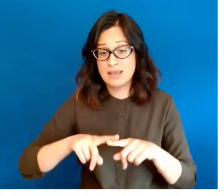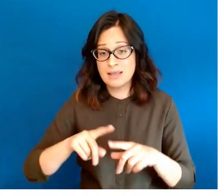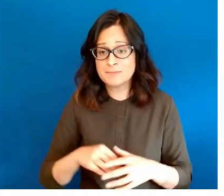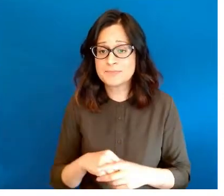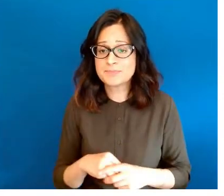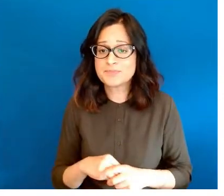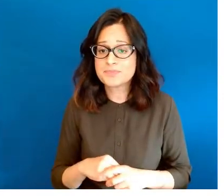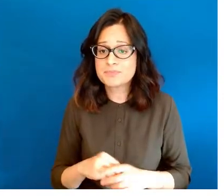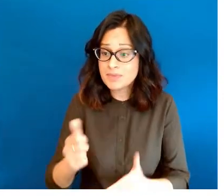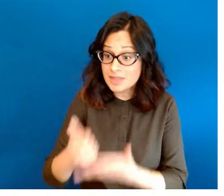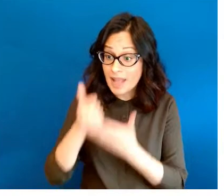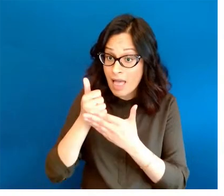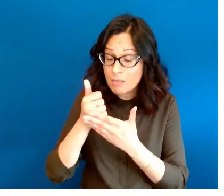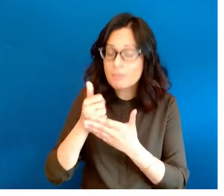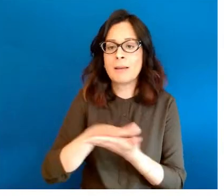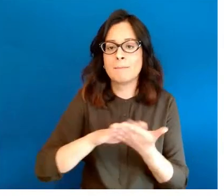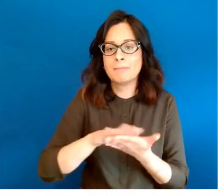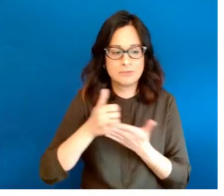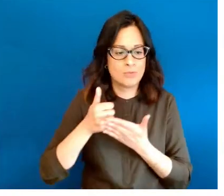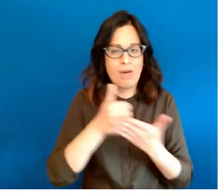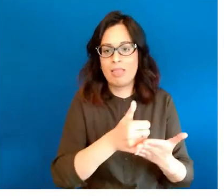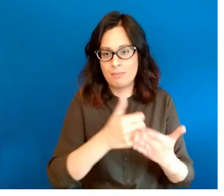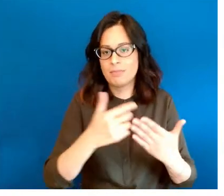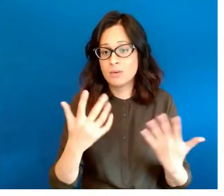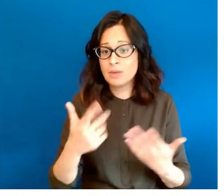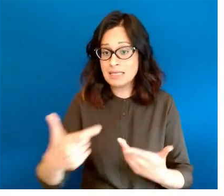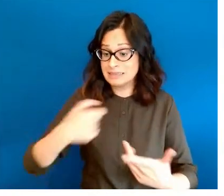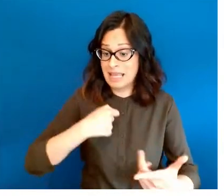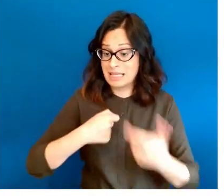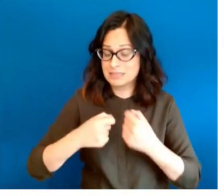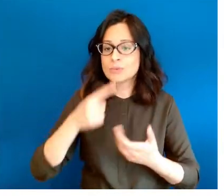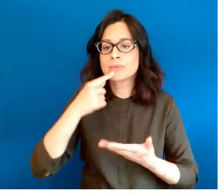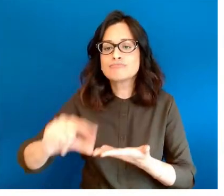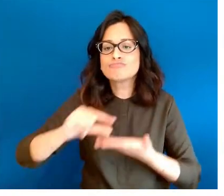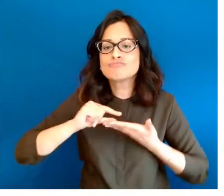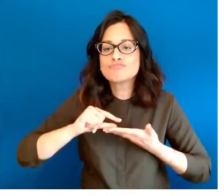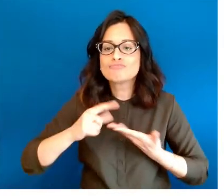Help us to help others. Text now to make a donation.